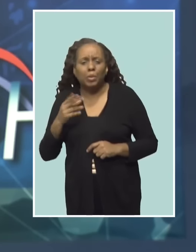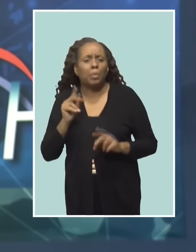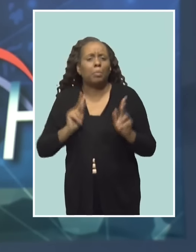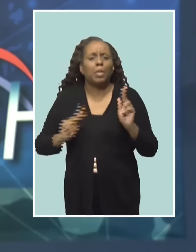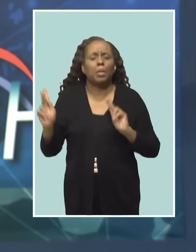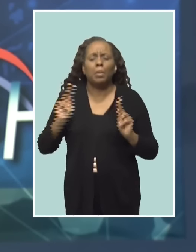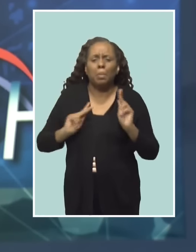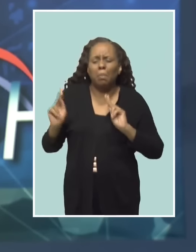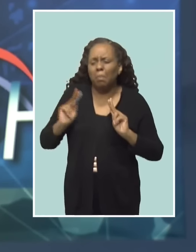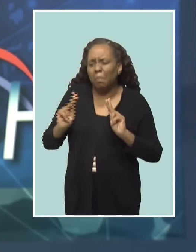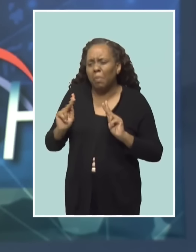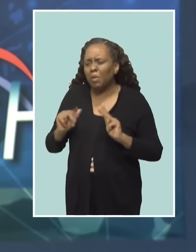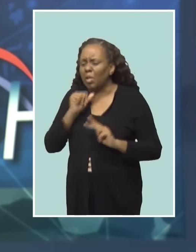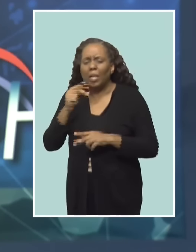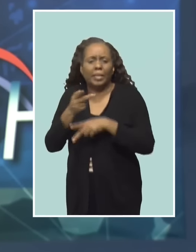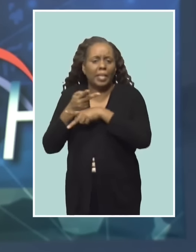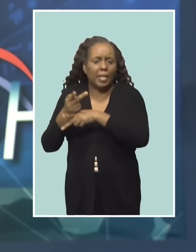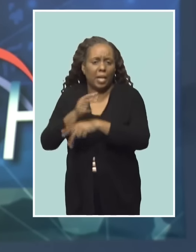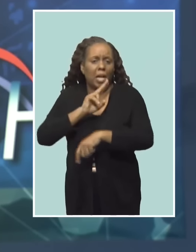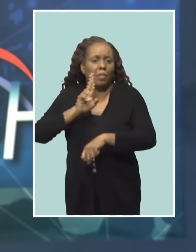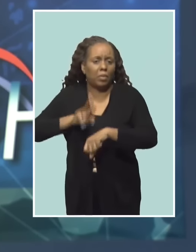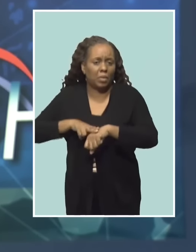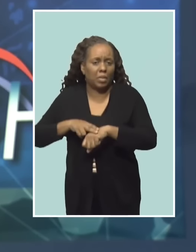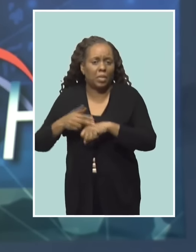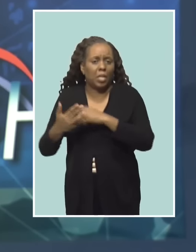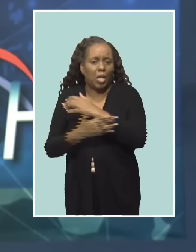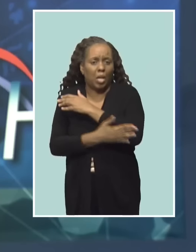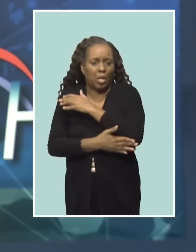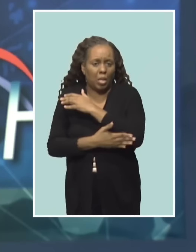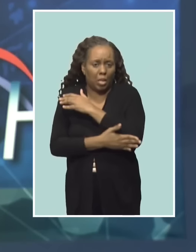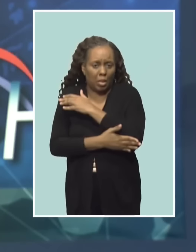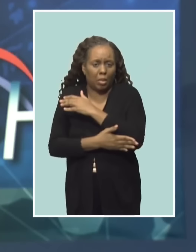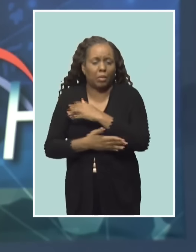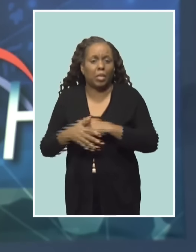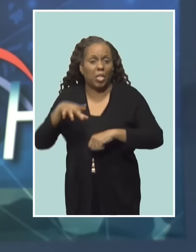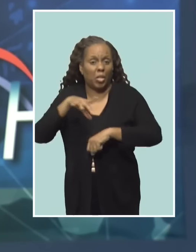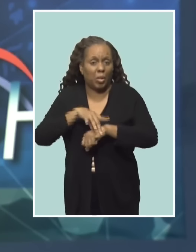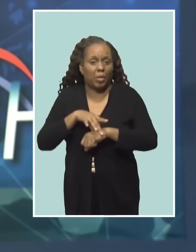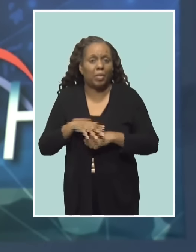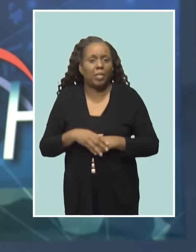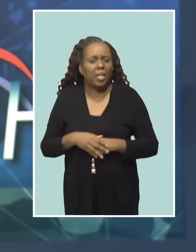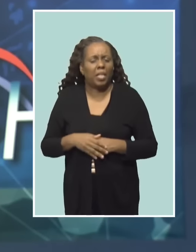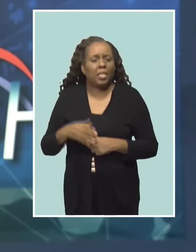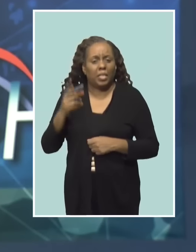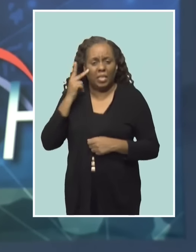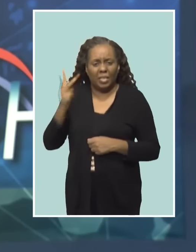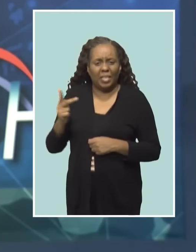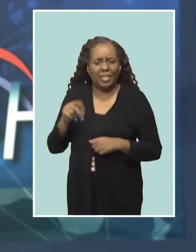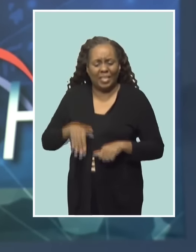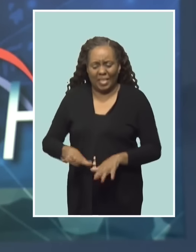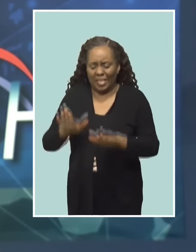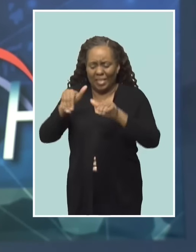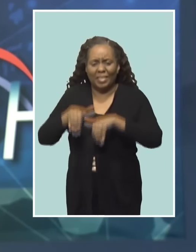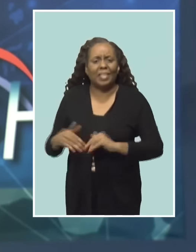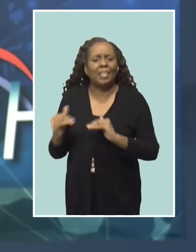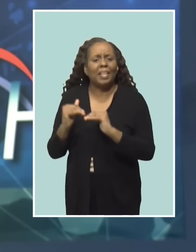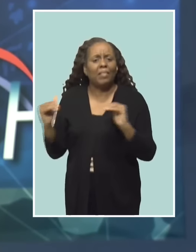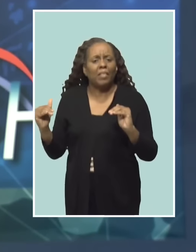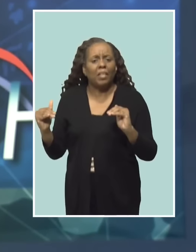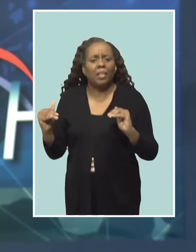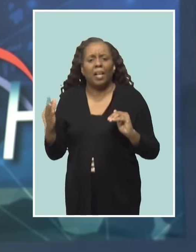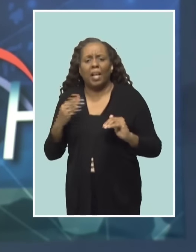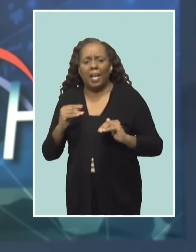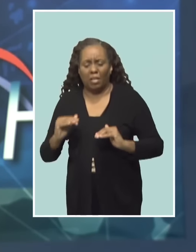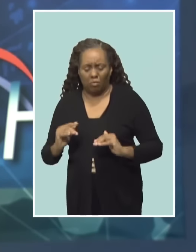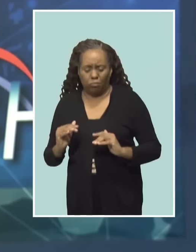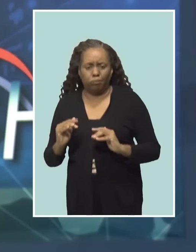aspects of the declaration include recognition of national maritime boundaries in the face of sea level rise and the urgent finalization of the Global